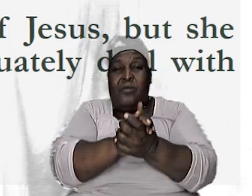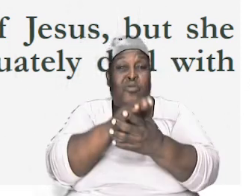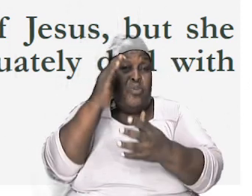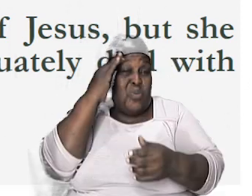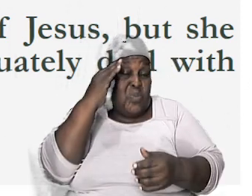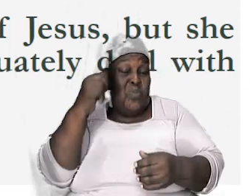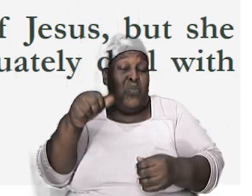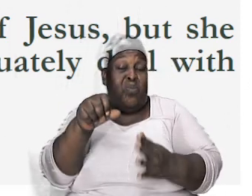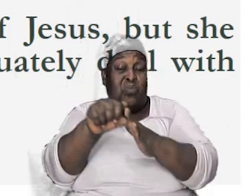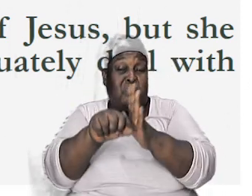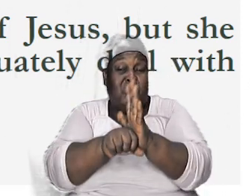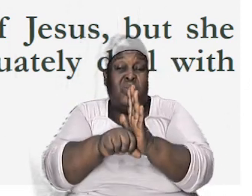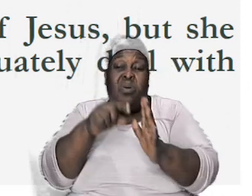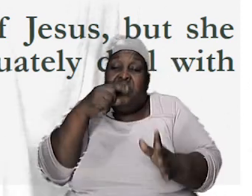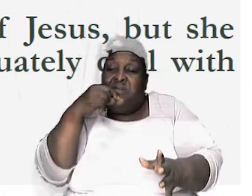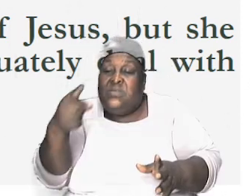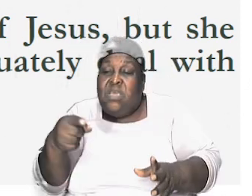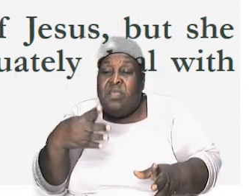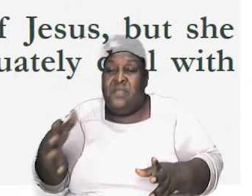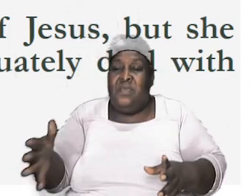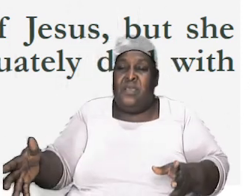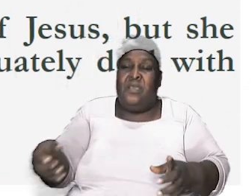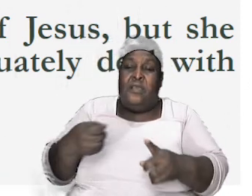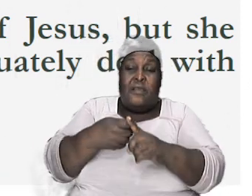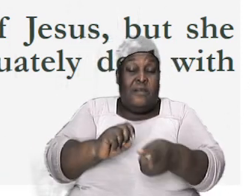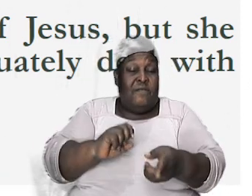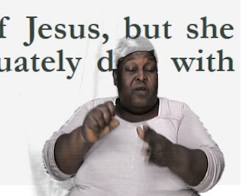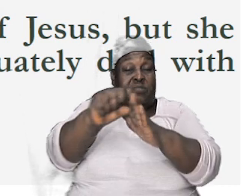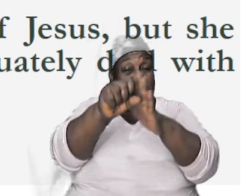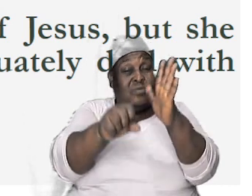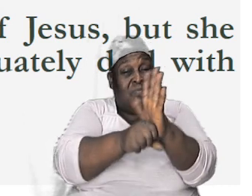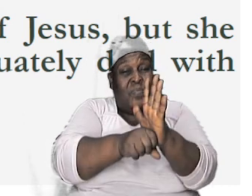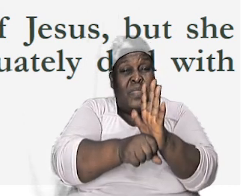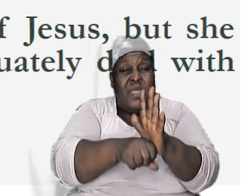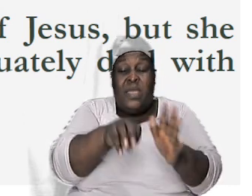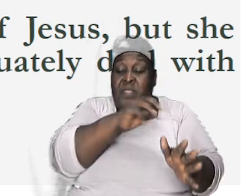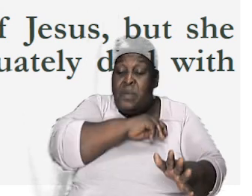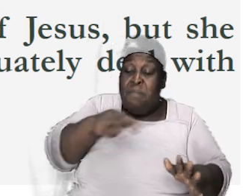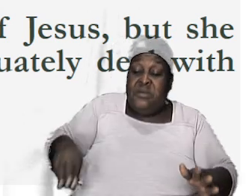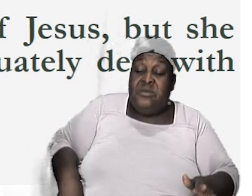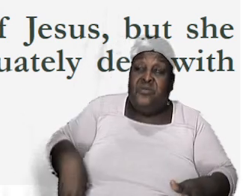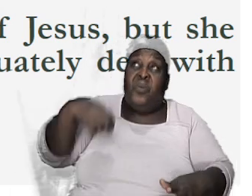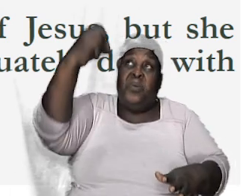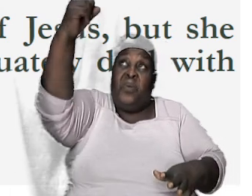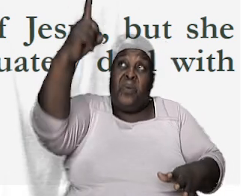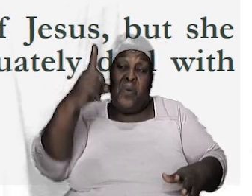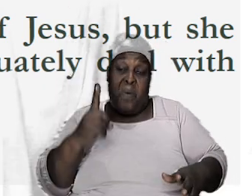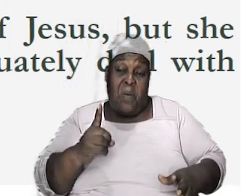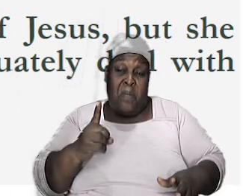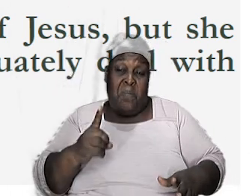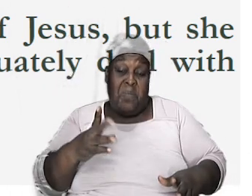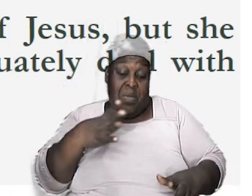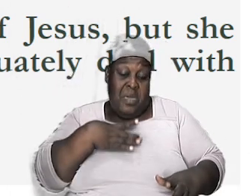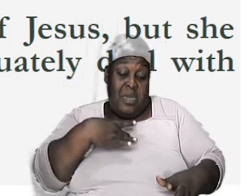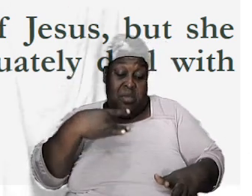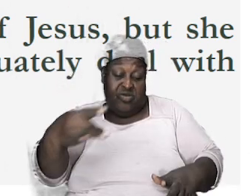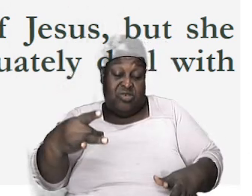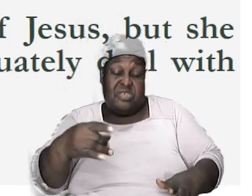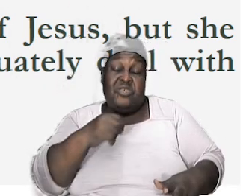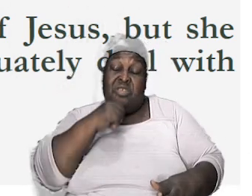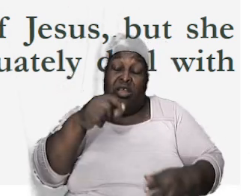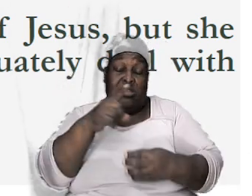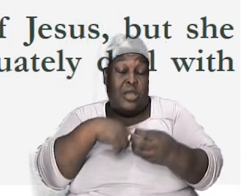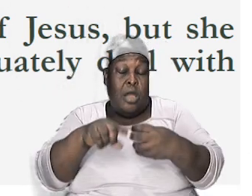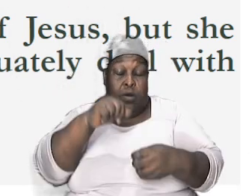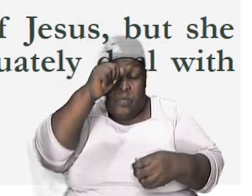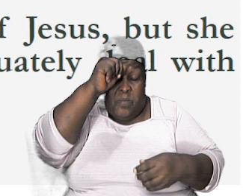was quoting things from scripture. She was saying that the Messiah is going to come. Her interest was not around the